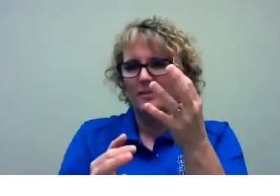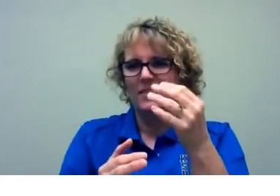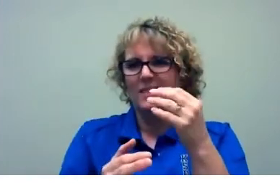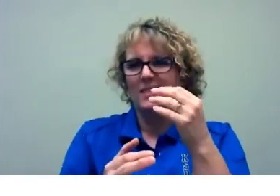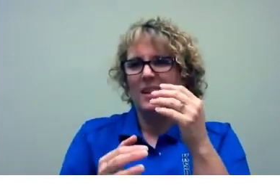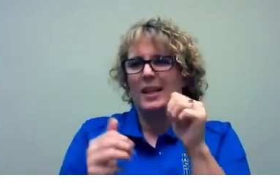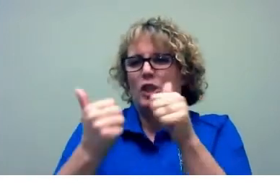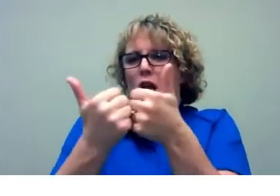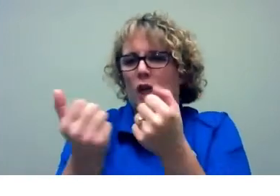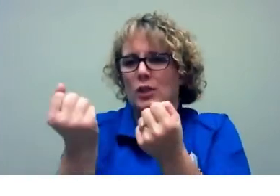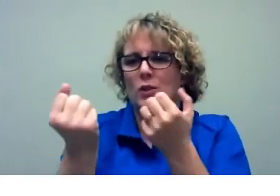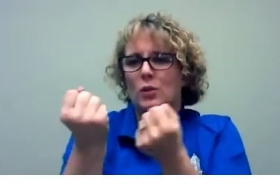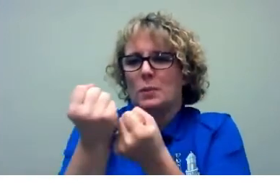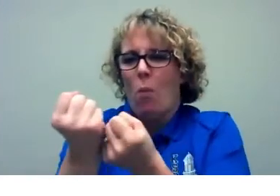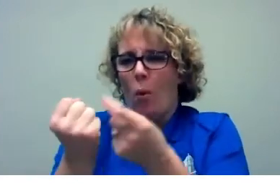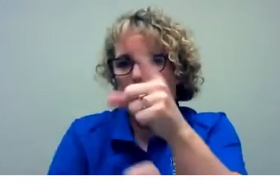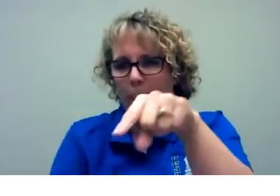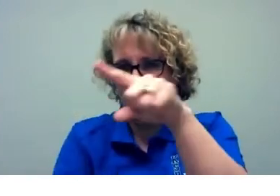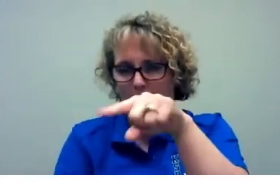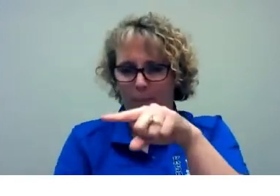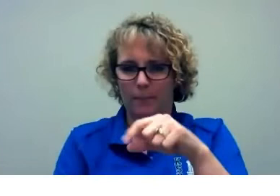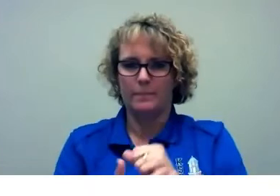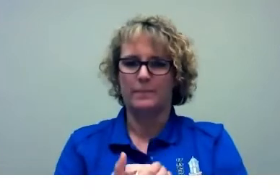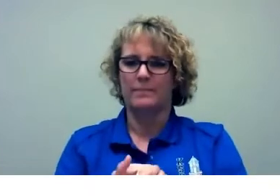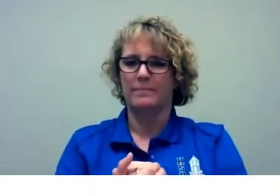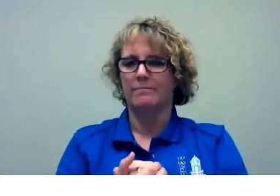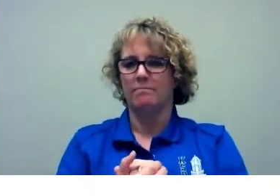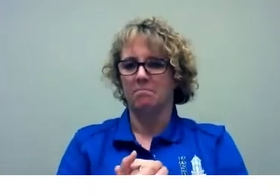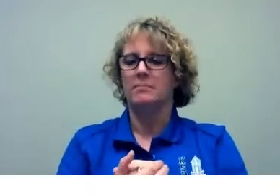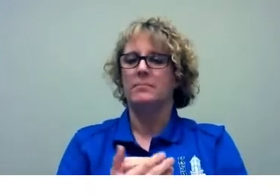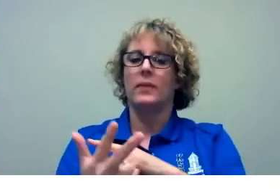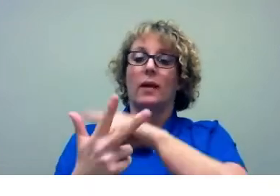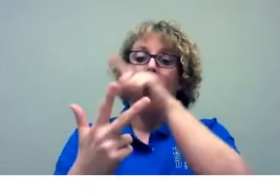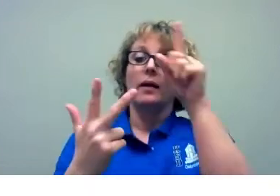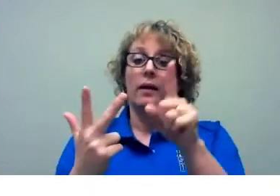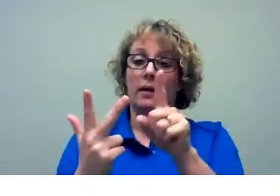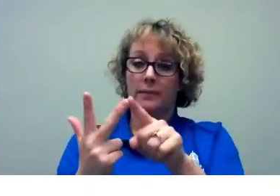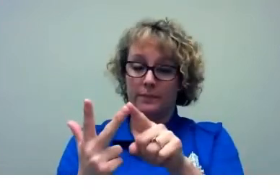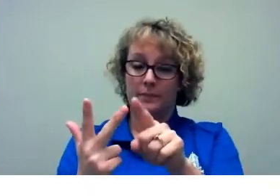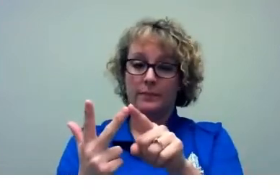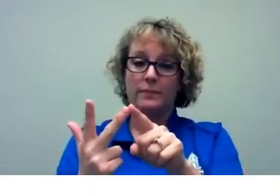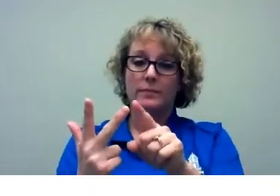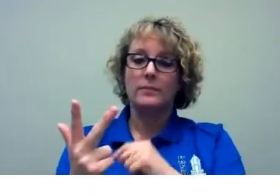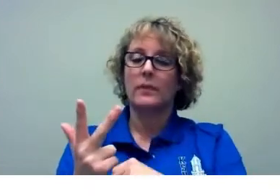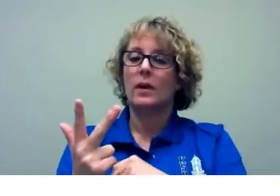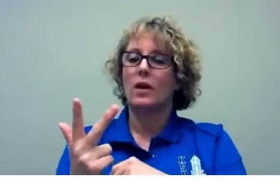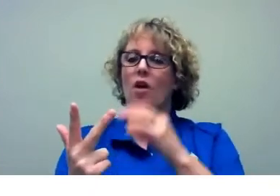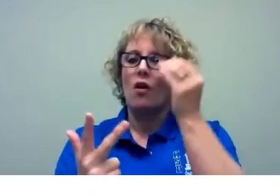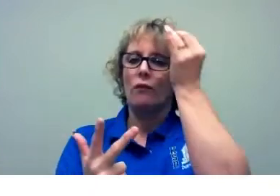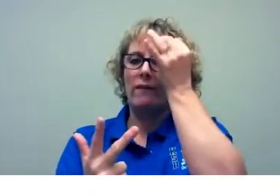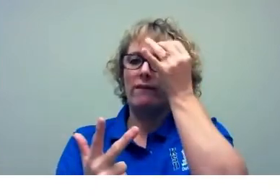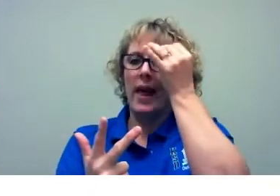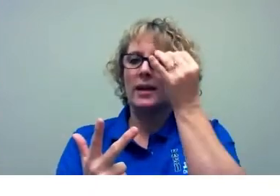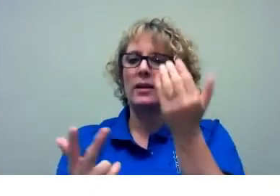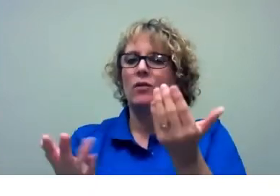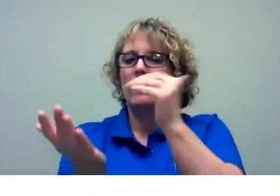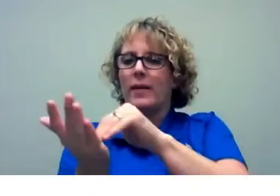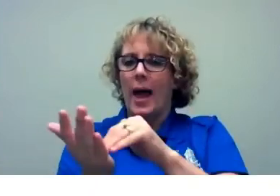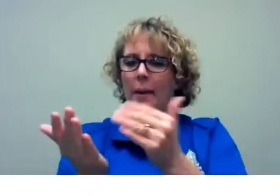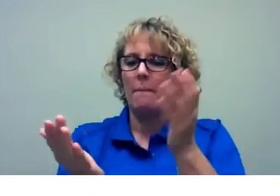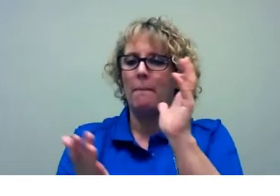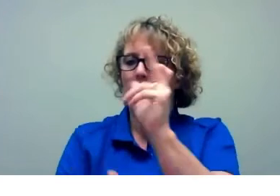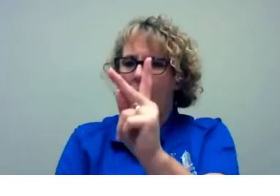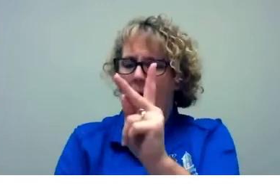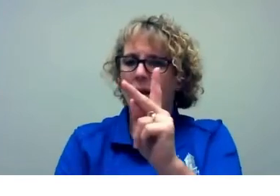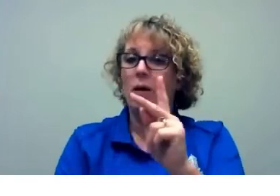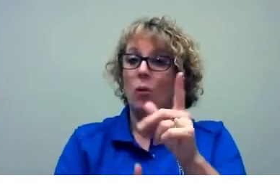the amount of responses that you get, and you won't get enough information. So you want to challenge your supporting peer.